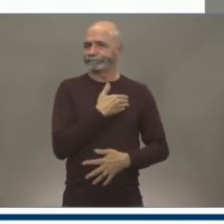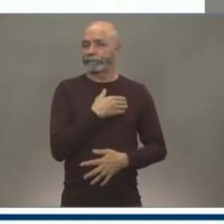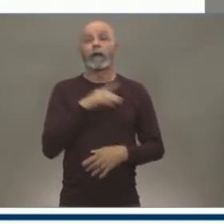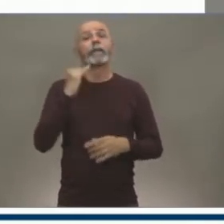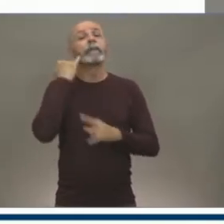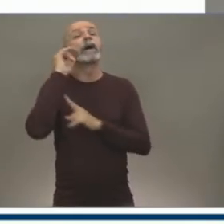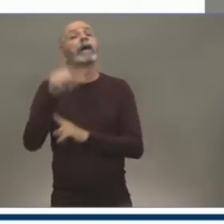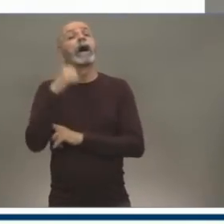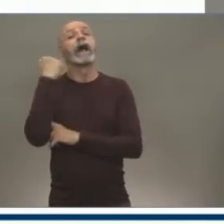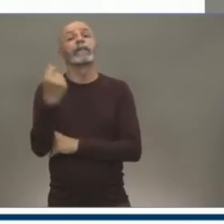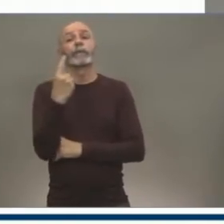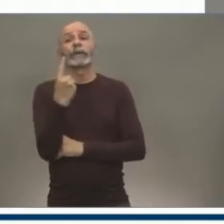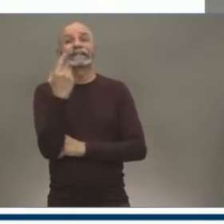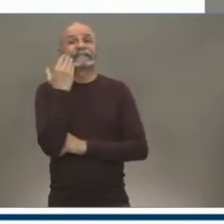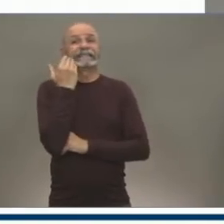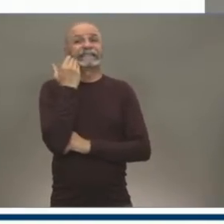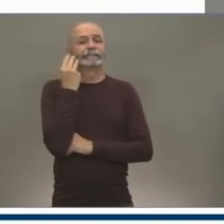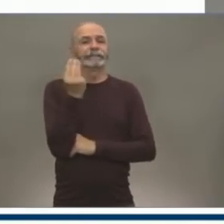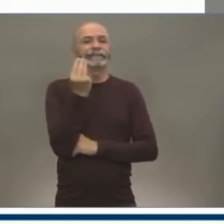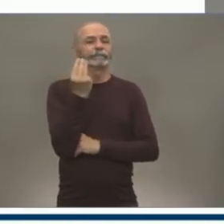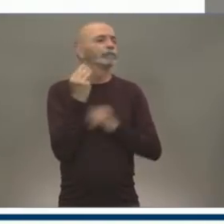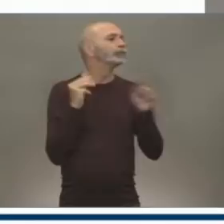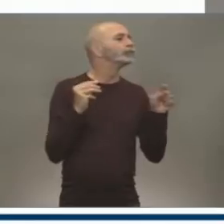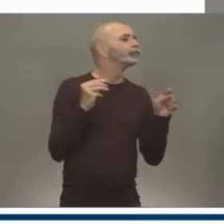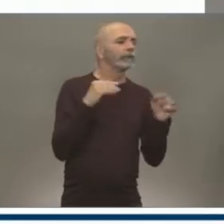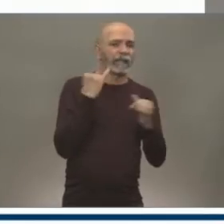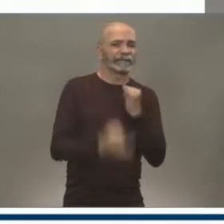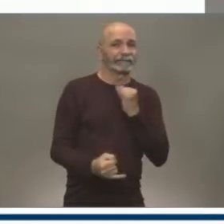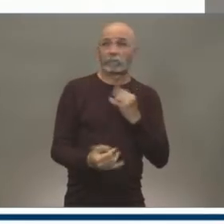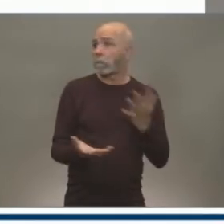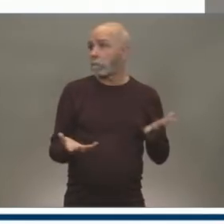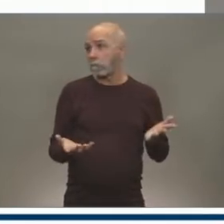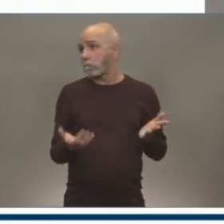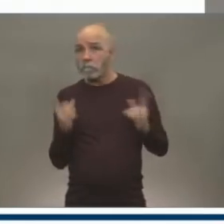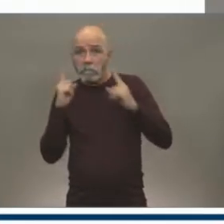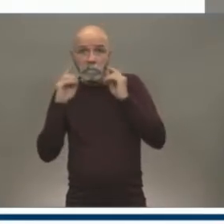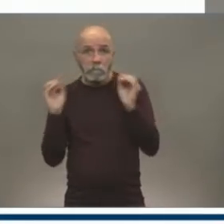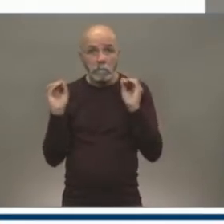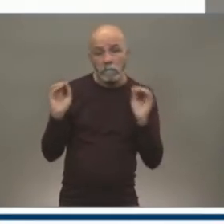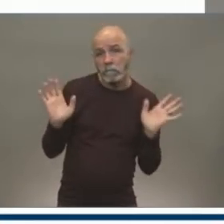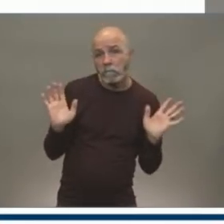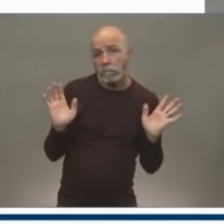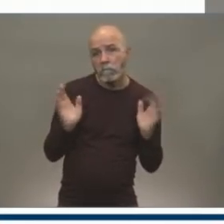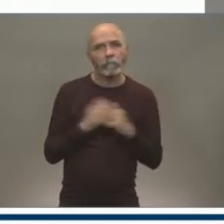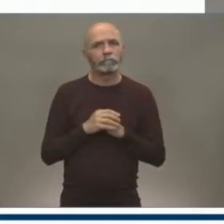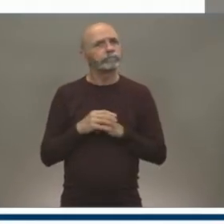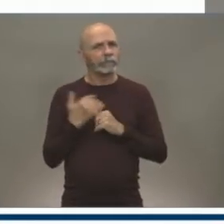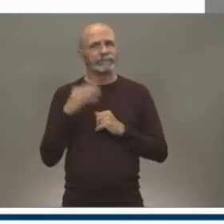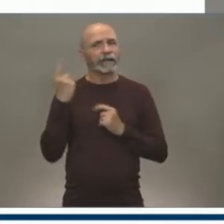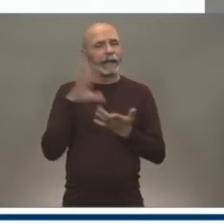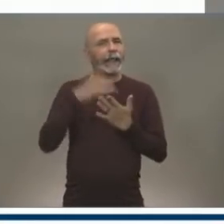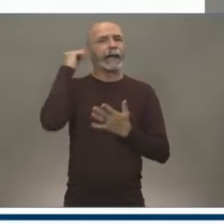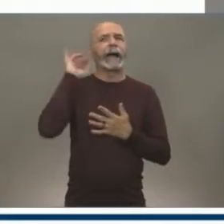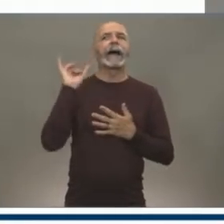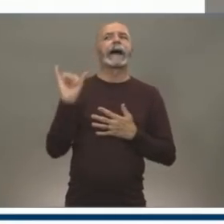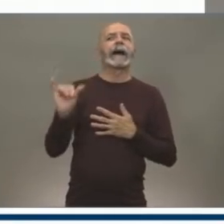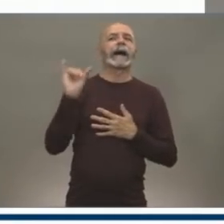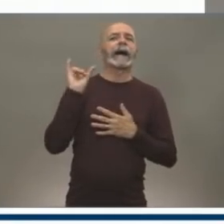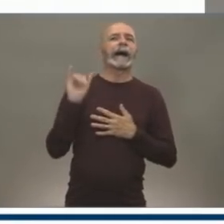them they were all tested, and none of them were positive. We certainly have learned some lessons, especially on the communication